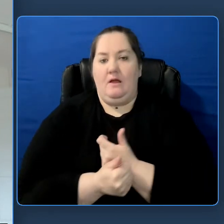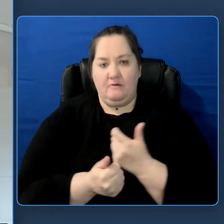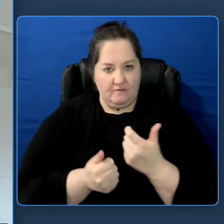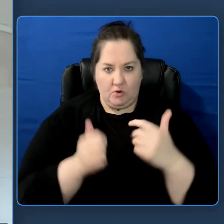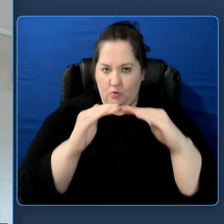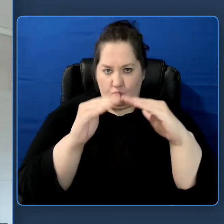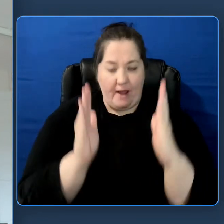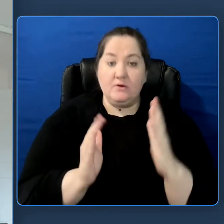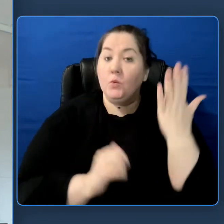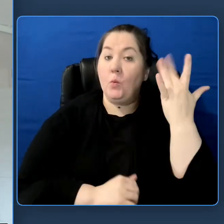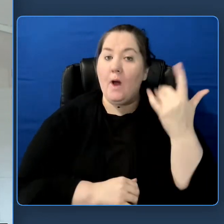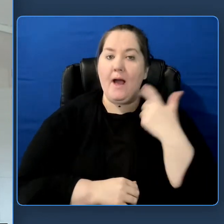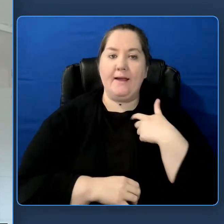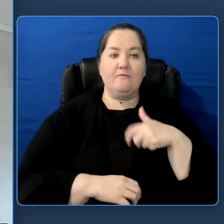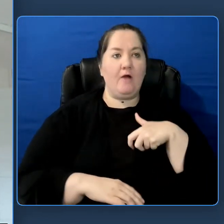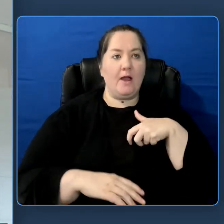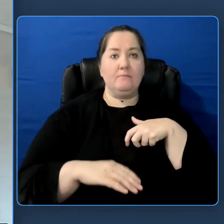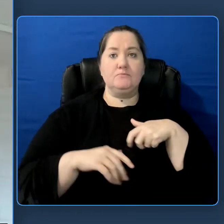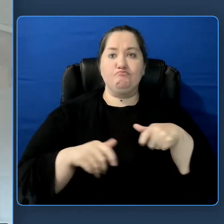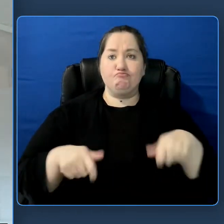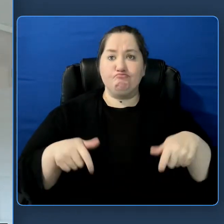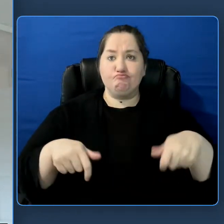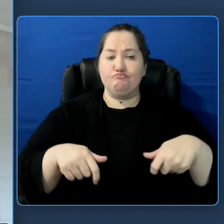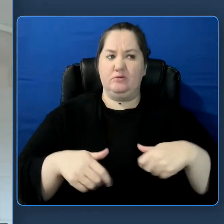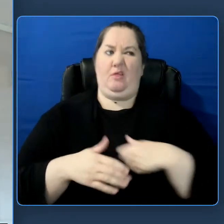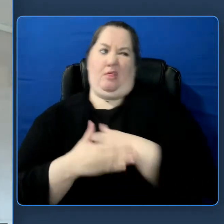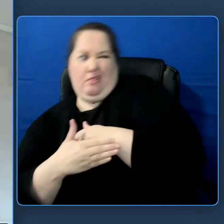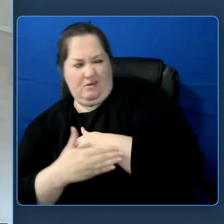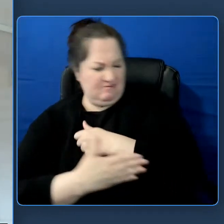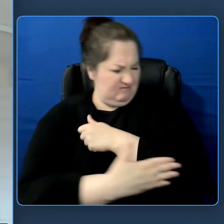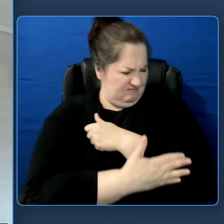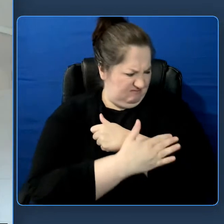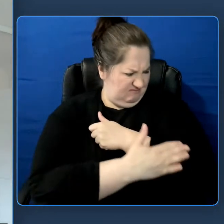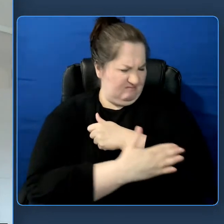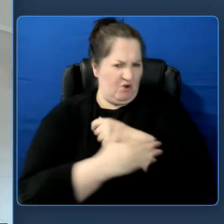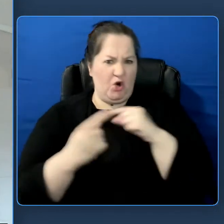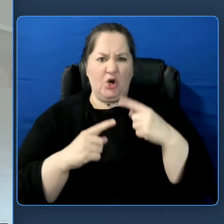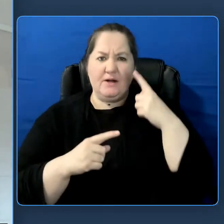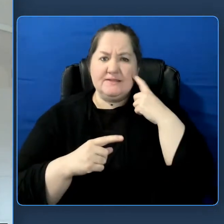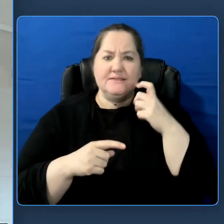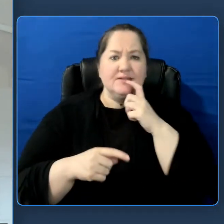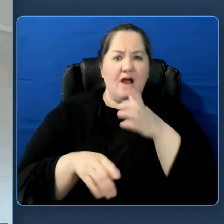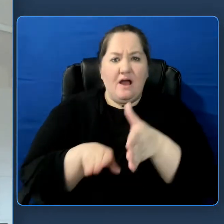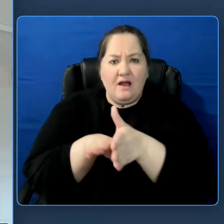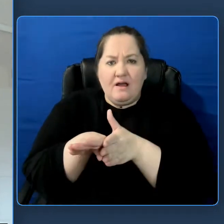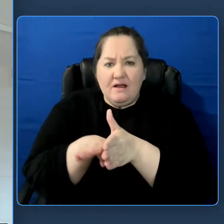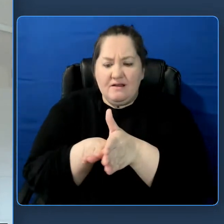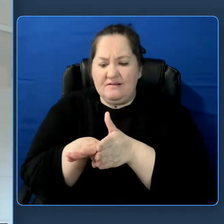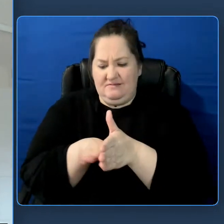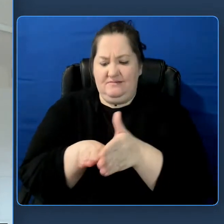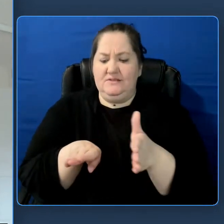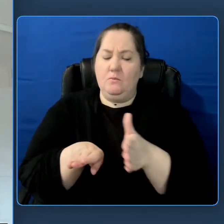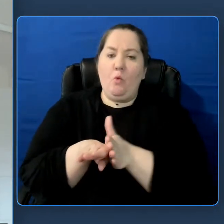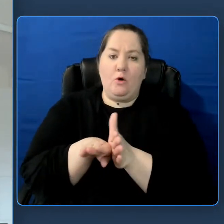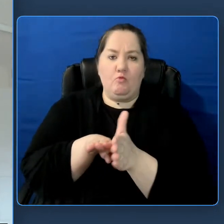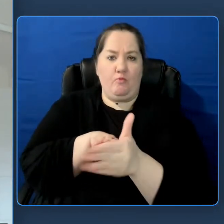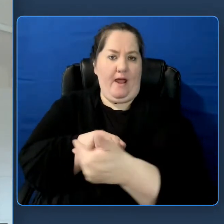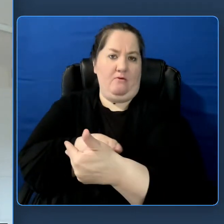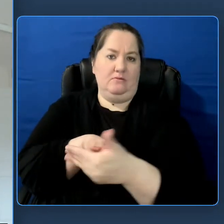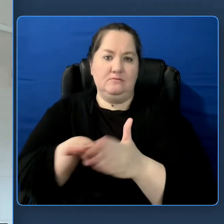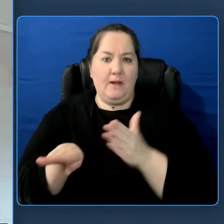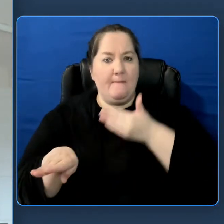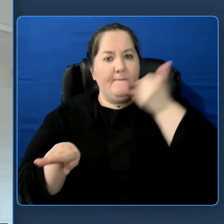less likely to run into something and, hurt myself. So I really like the seamlessness